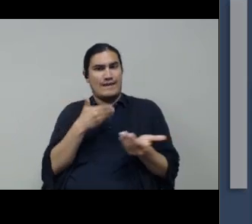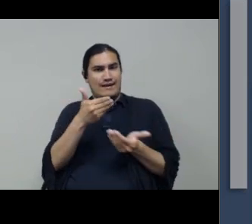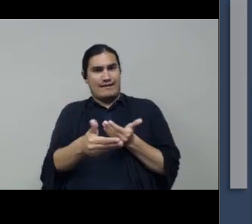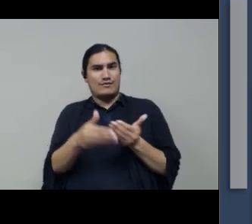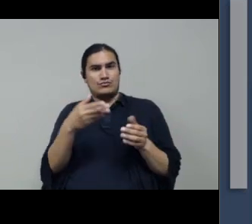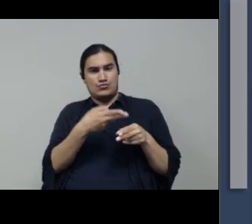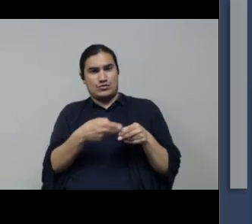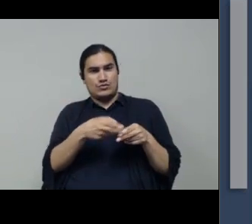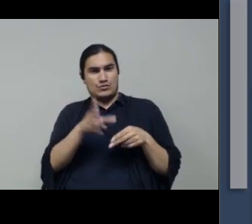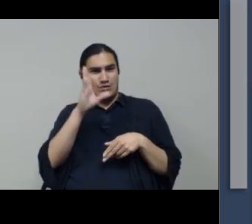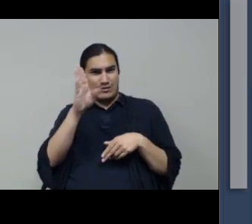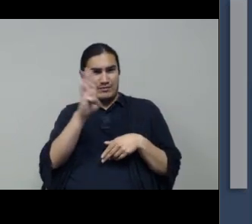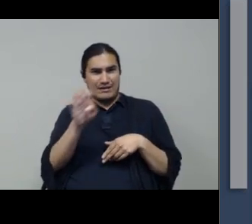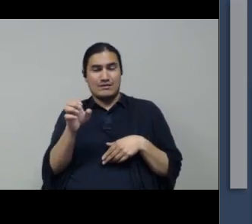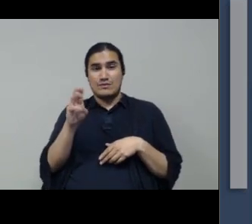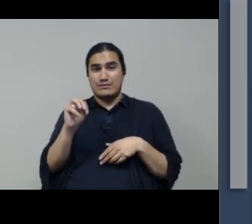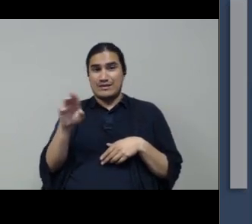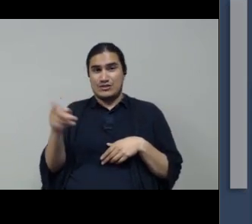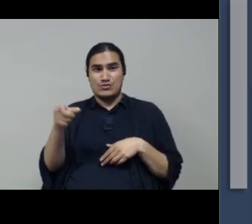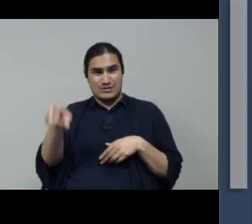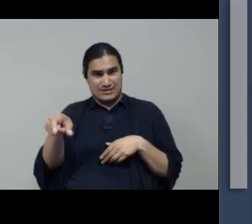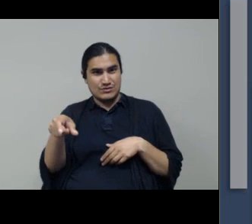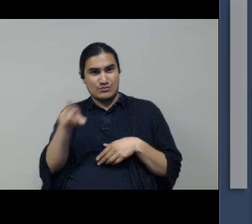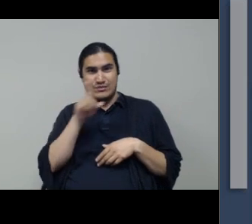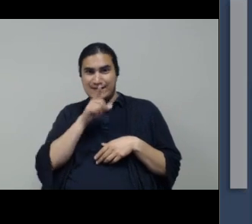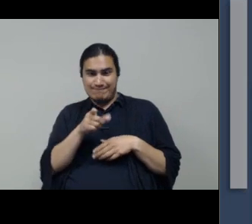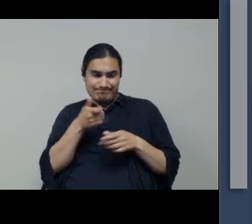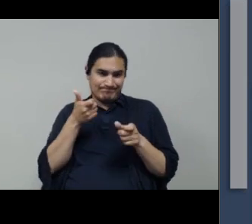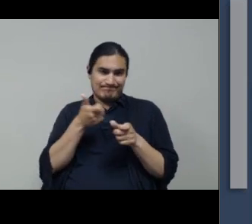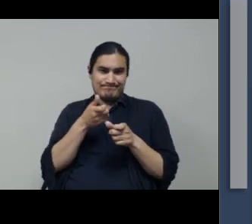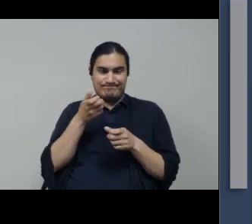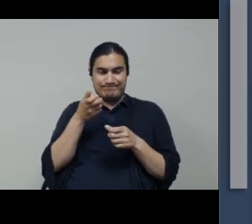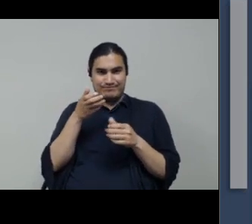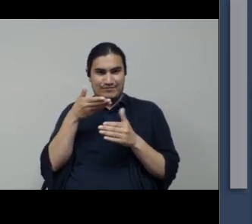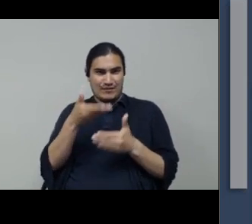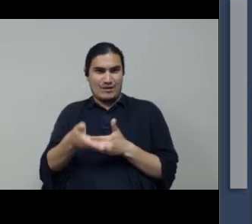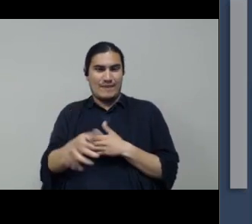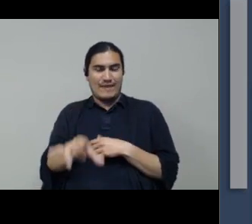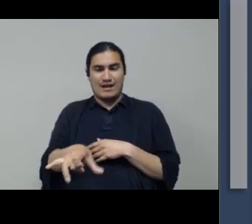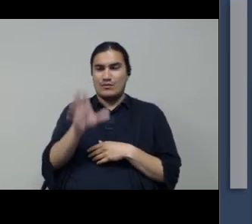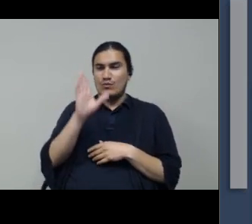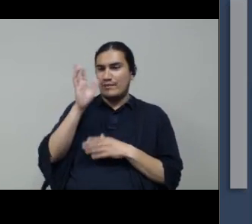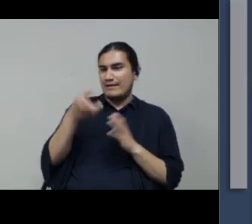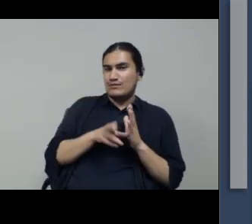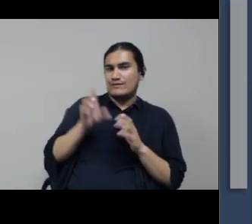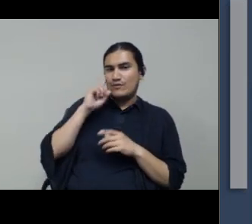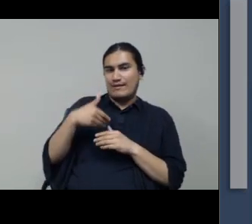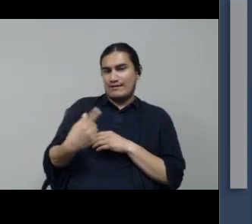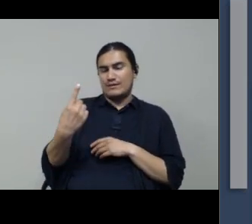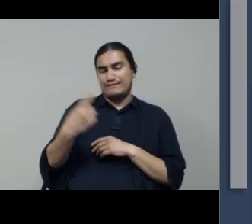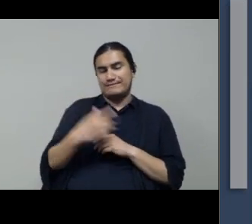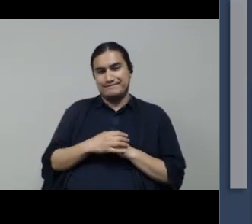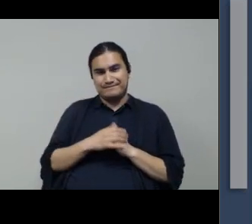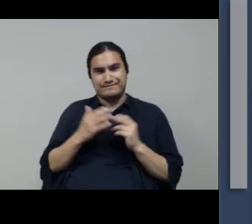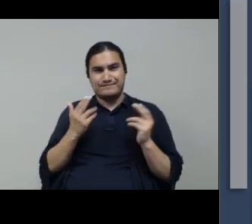really just need to get on it. I'll move the item. It will be on his review for the next one.